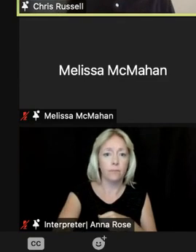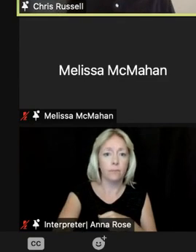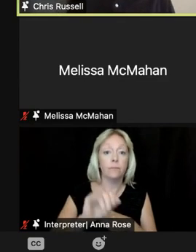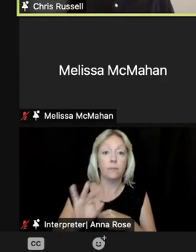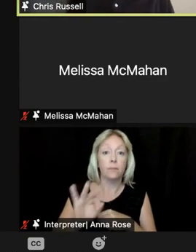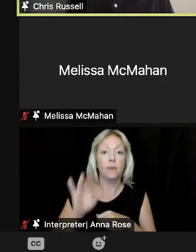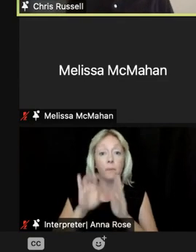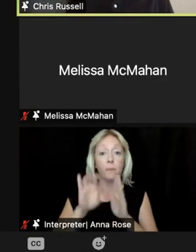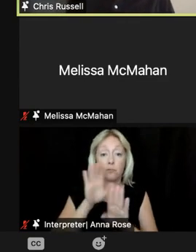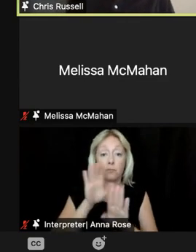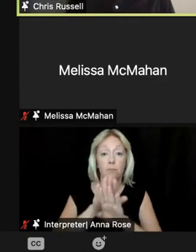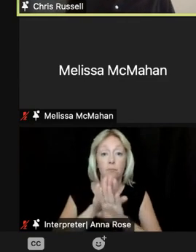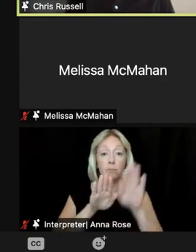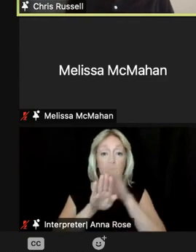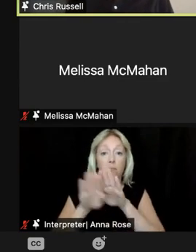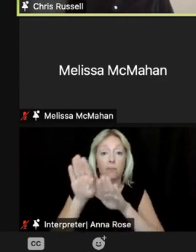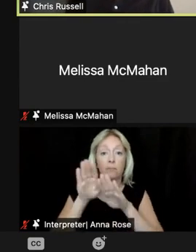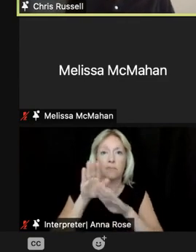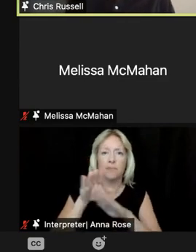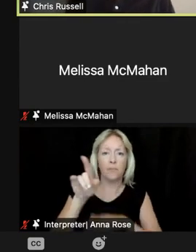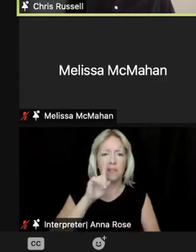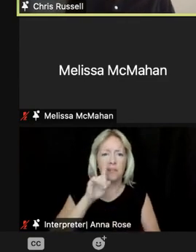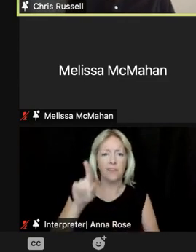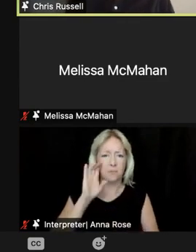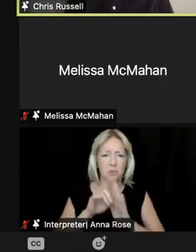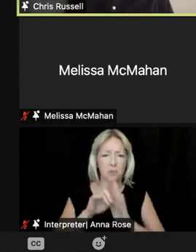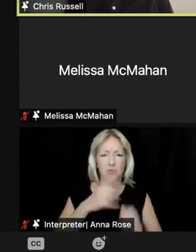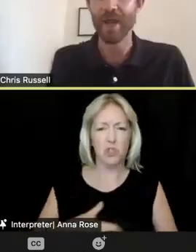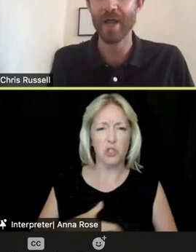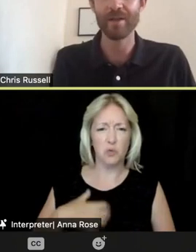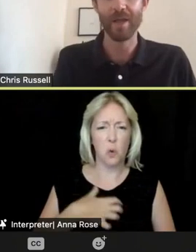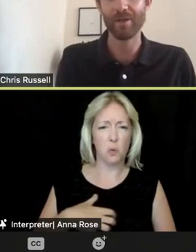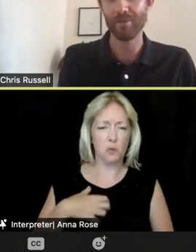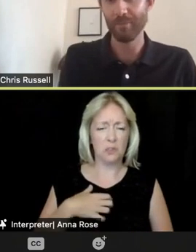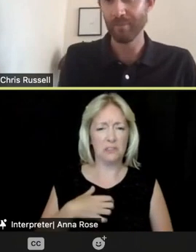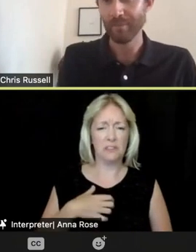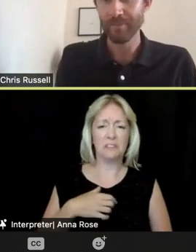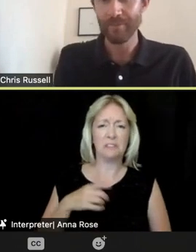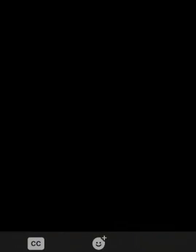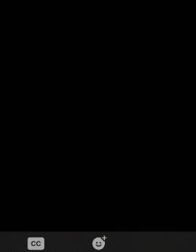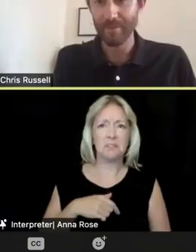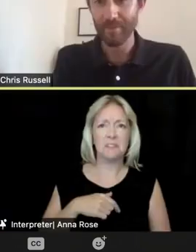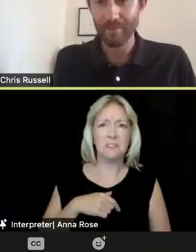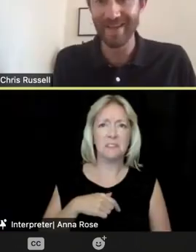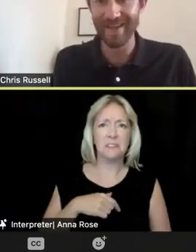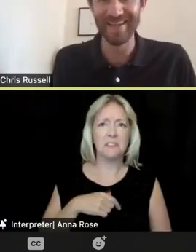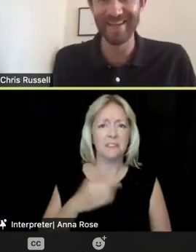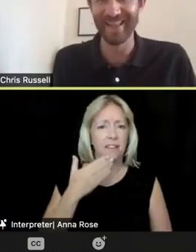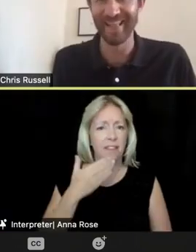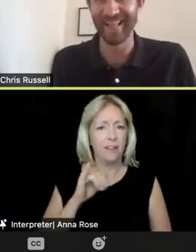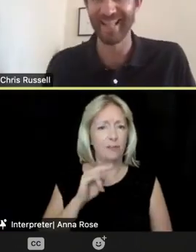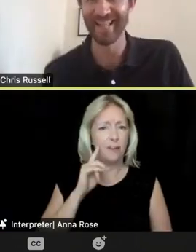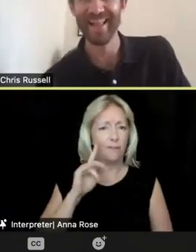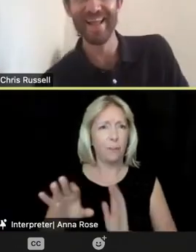That's a really gross photo that you included in the slideshow, Jen. Thank you.